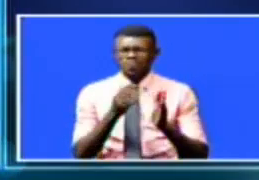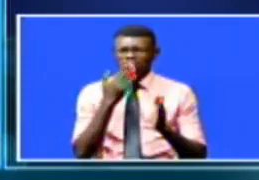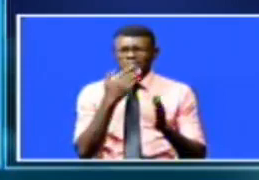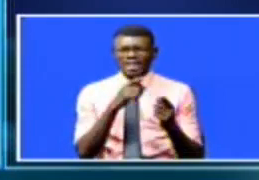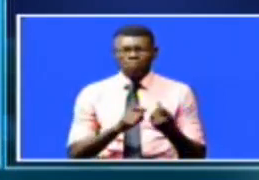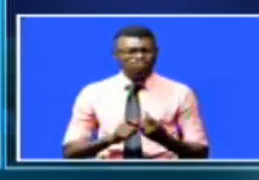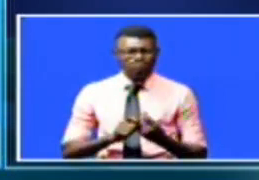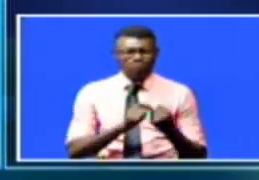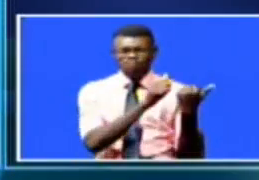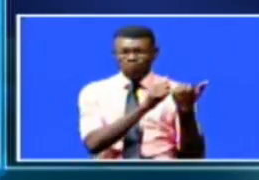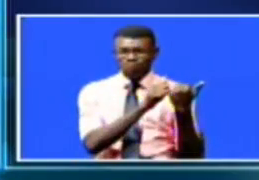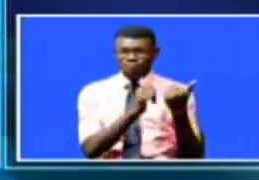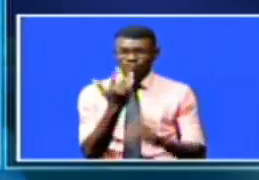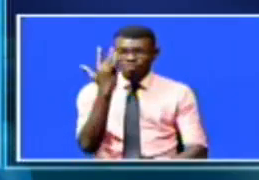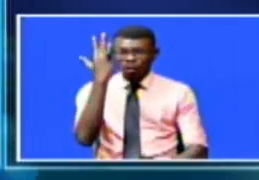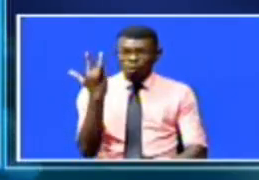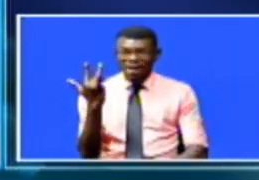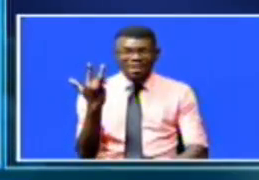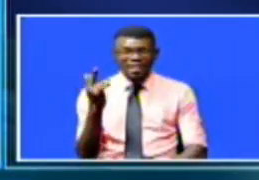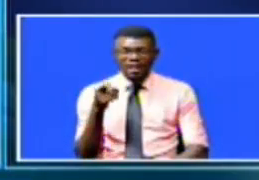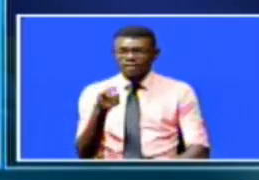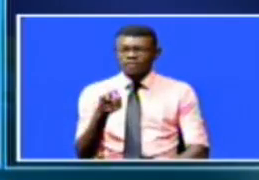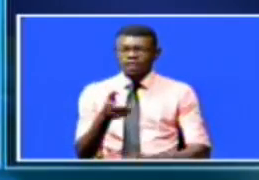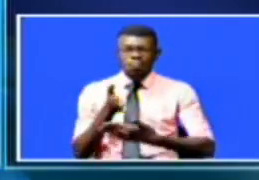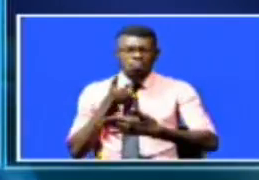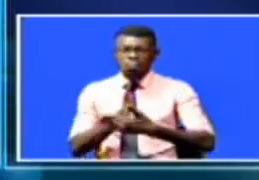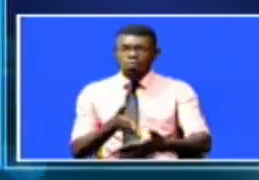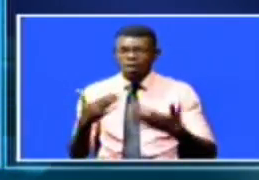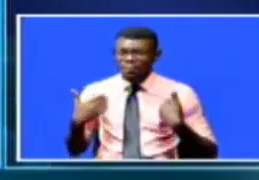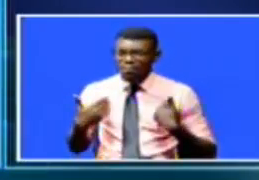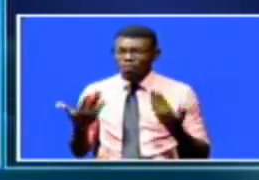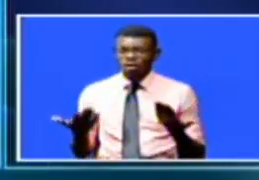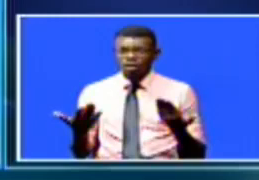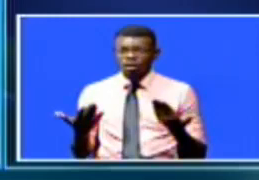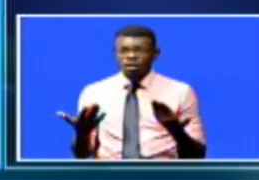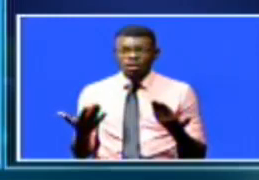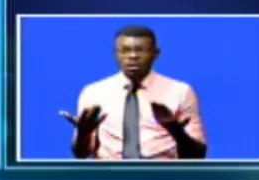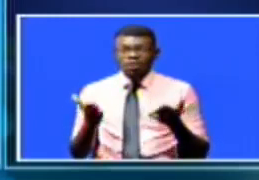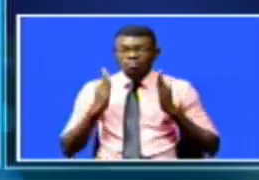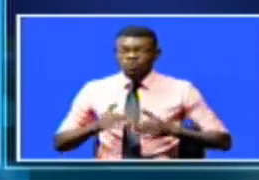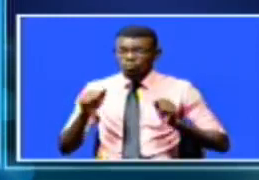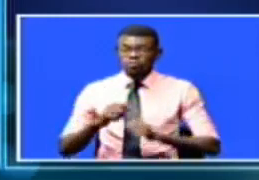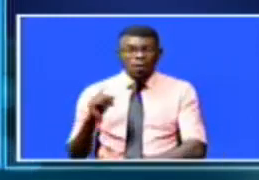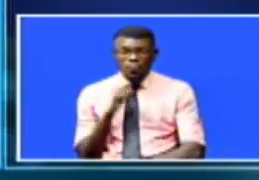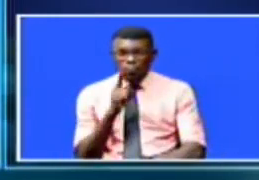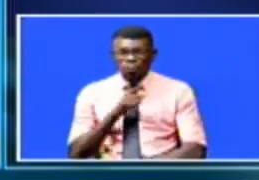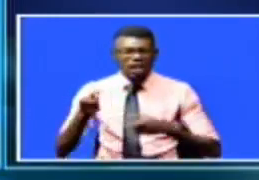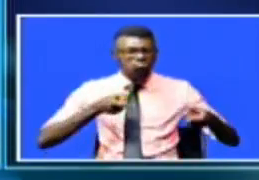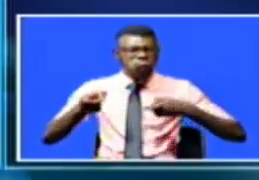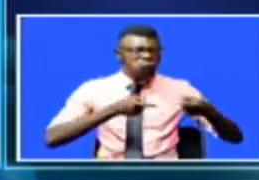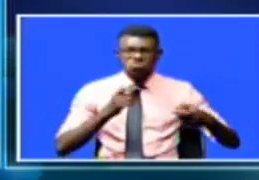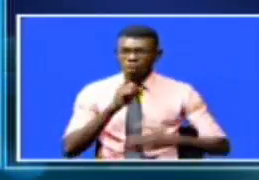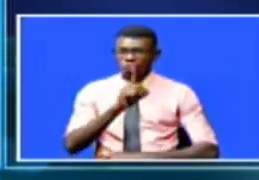reasons. It will stop an individual trying to become a dictator, because we're in a democracy. We